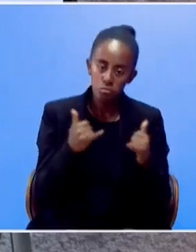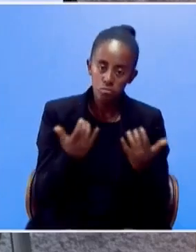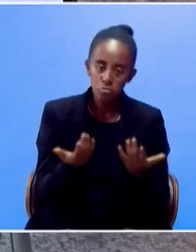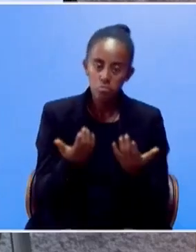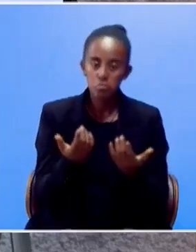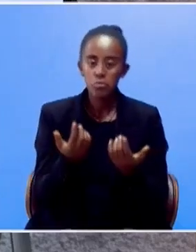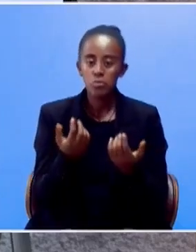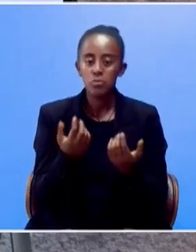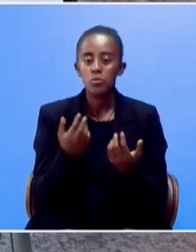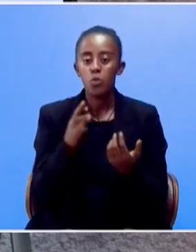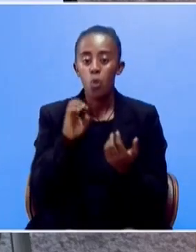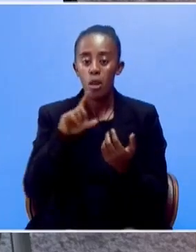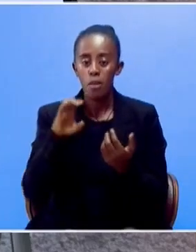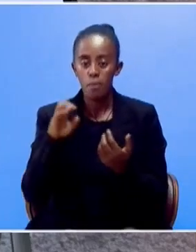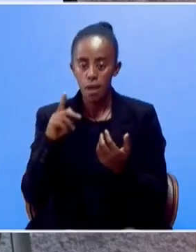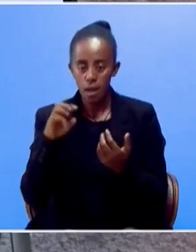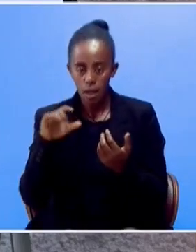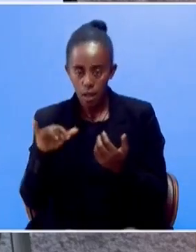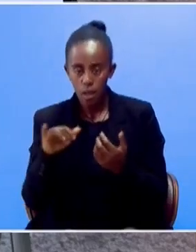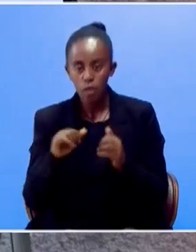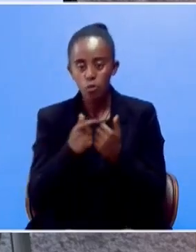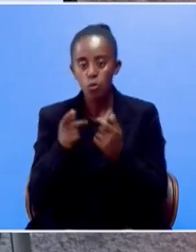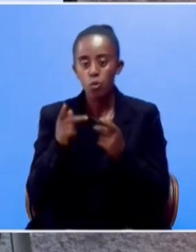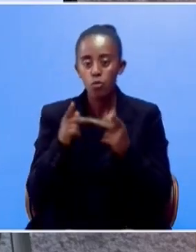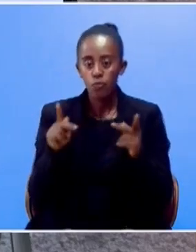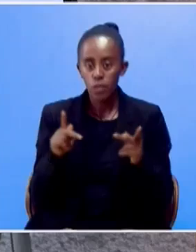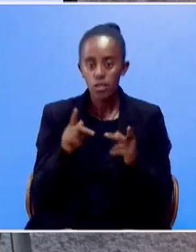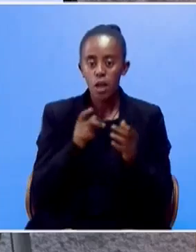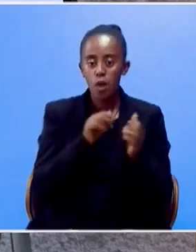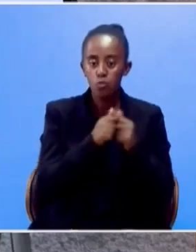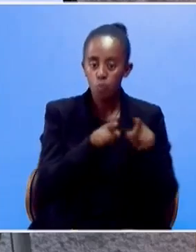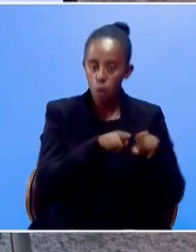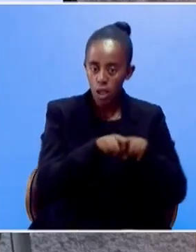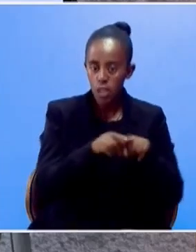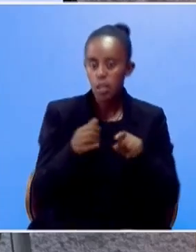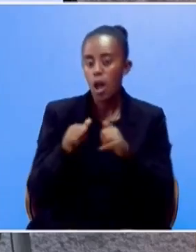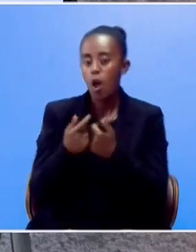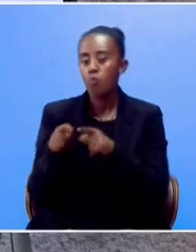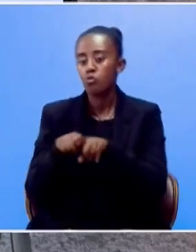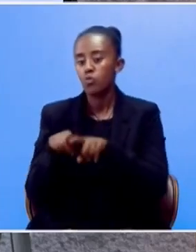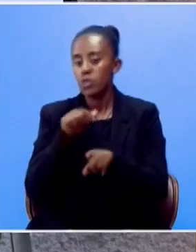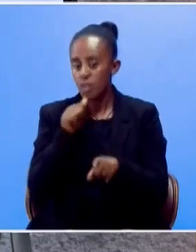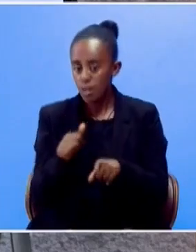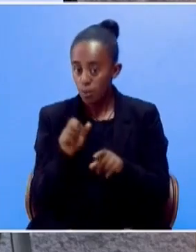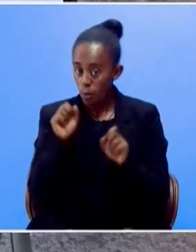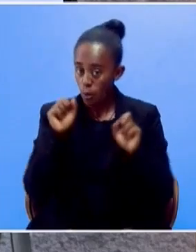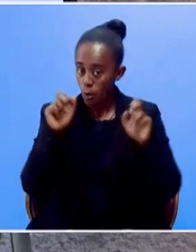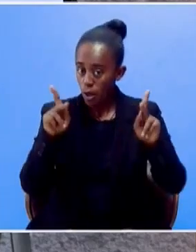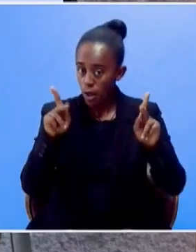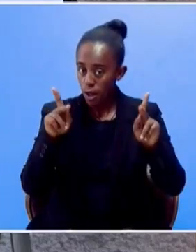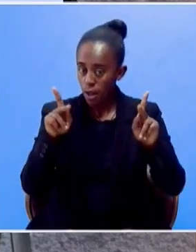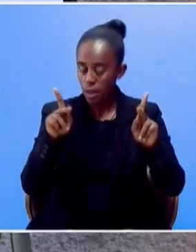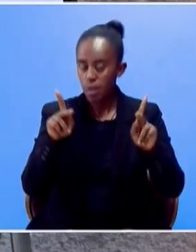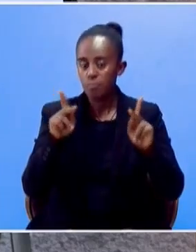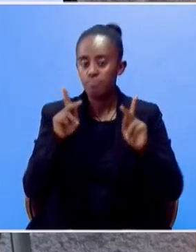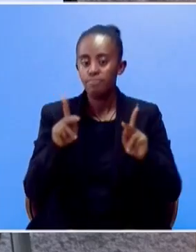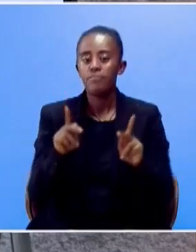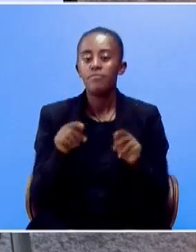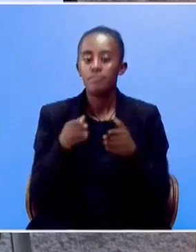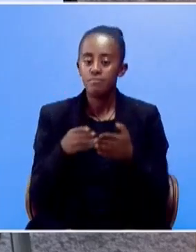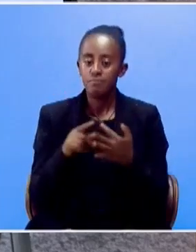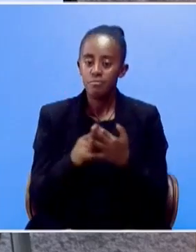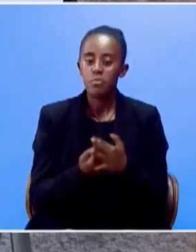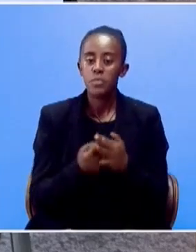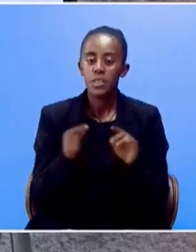can write the phrases how to agree and how to disagree. Okay? So let's begin